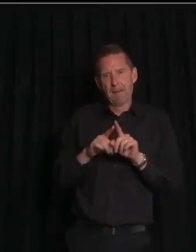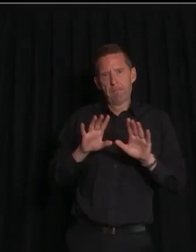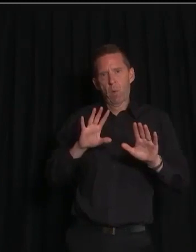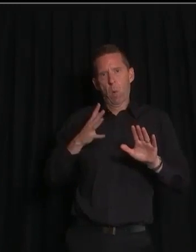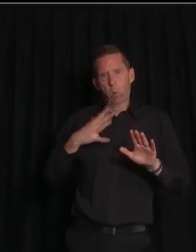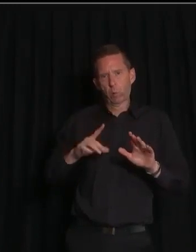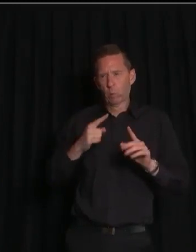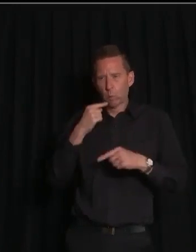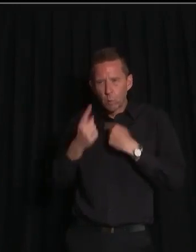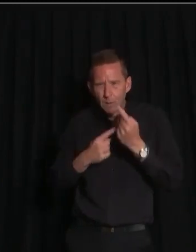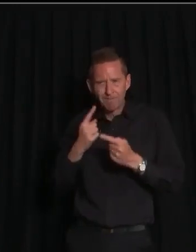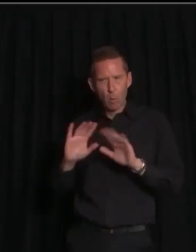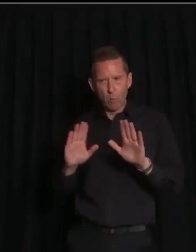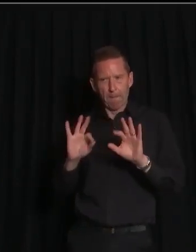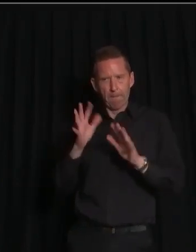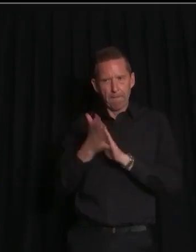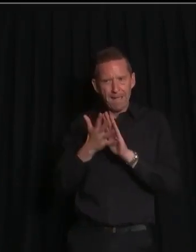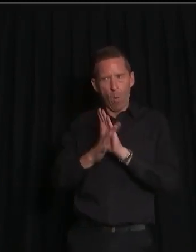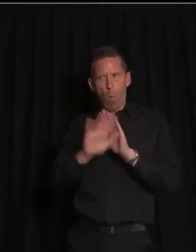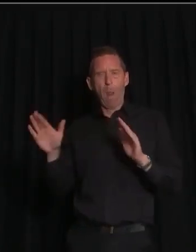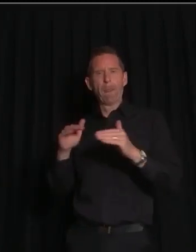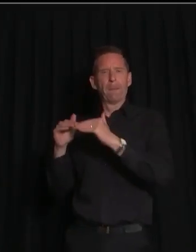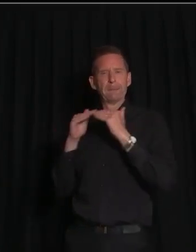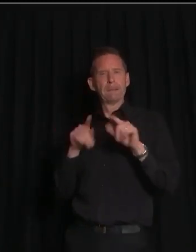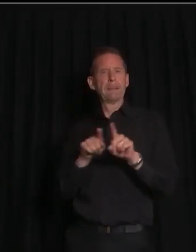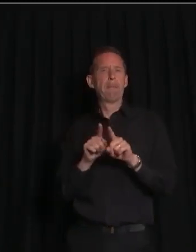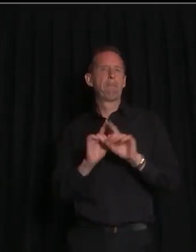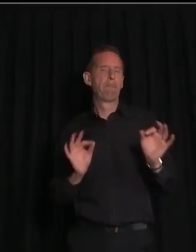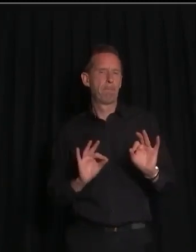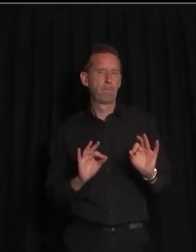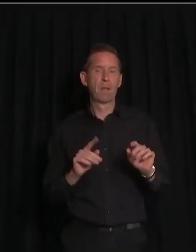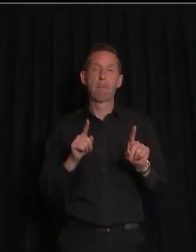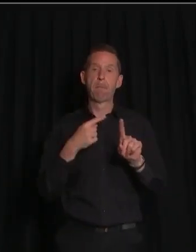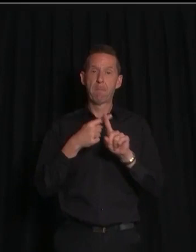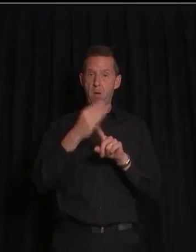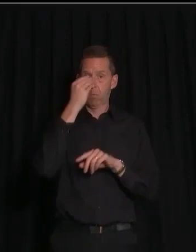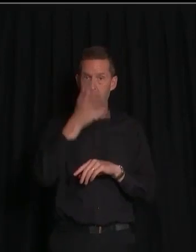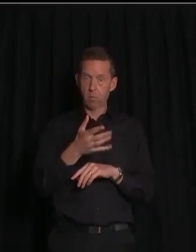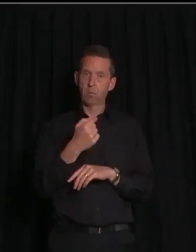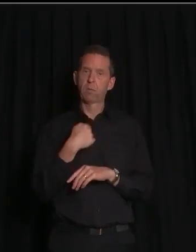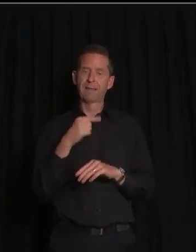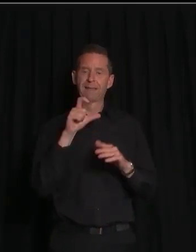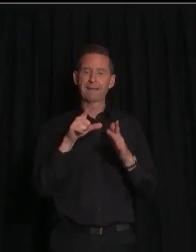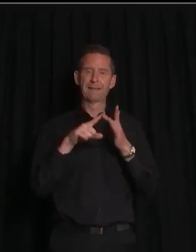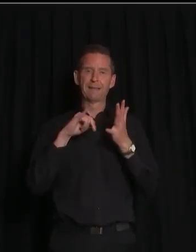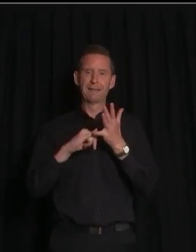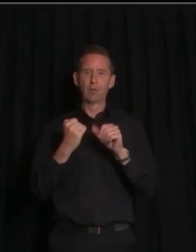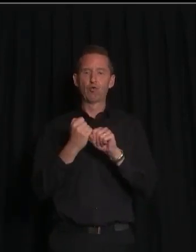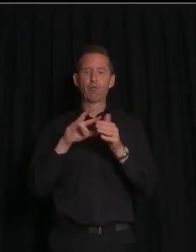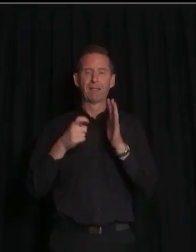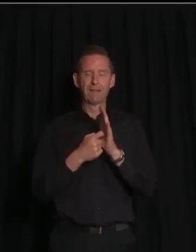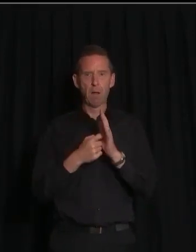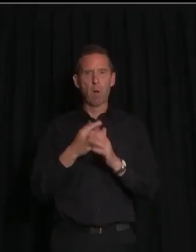perpetuate. And at the same time, I also am a cisgender white woman